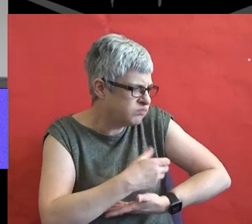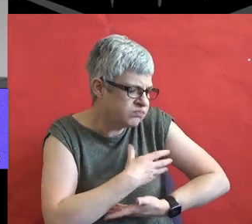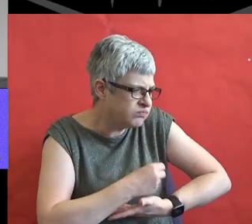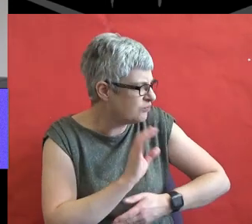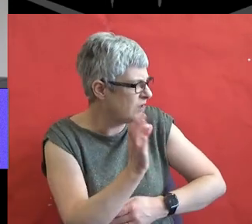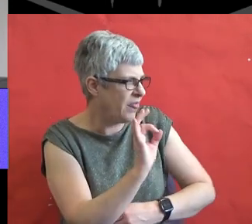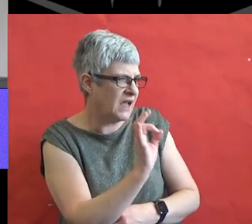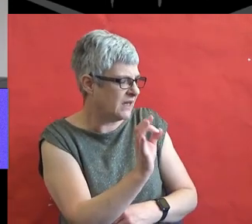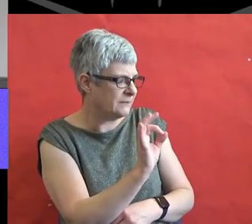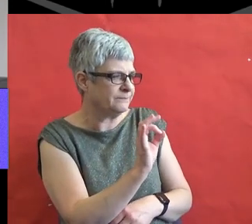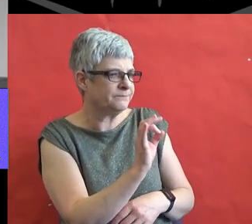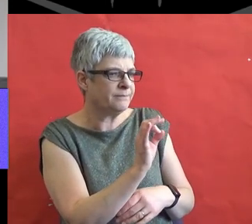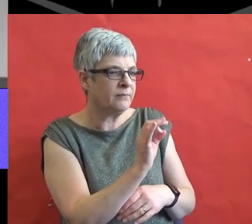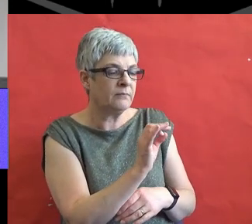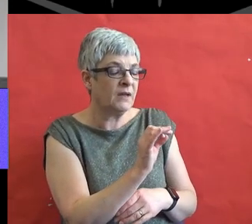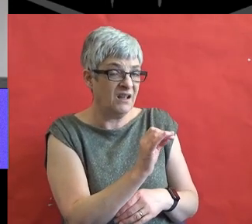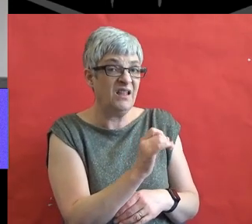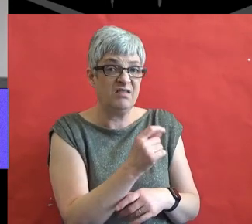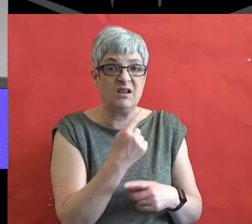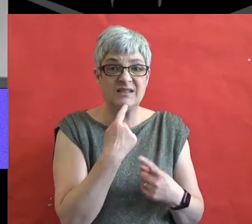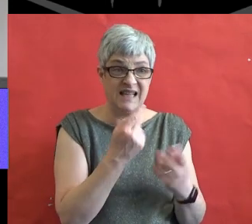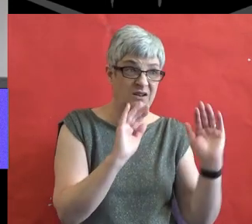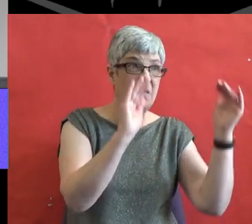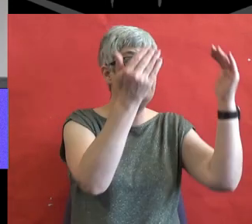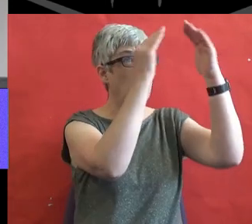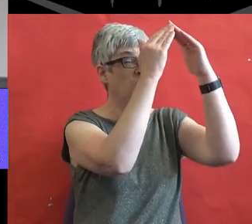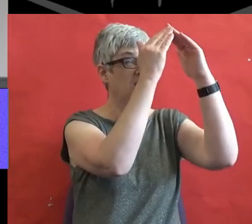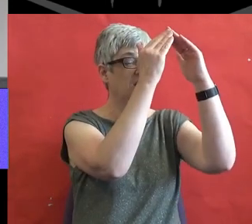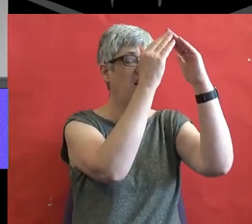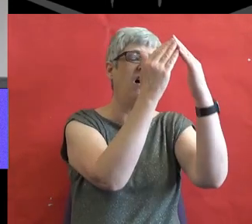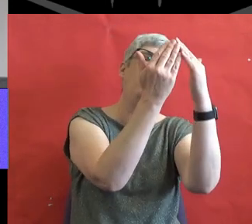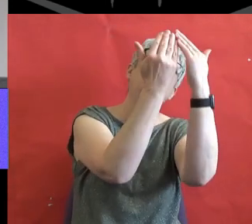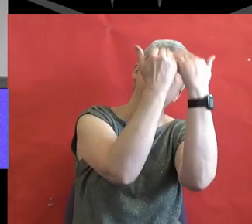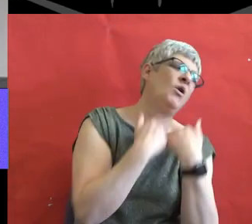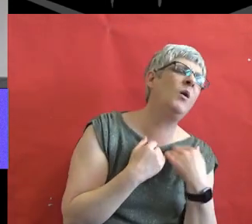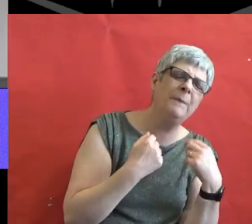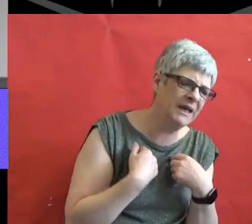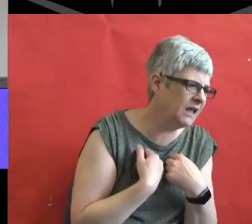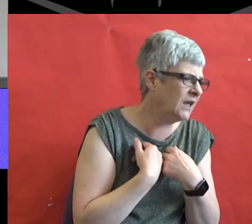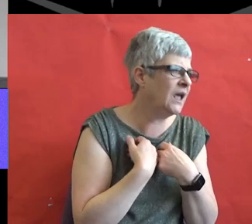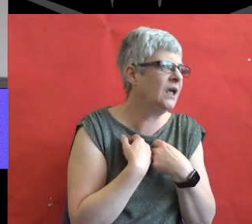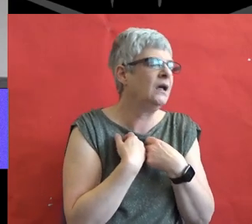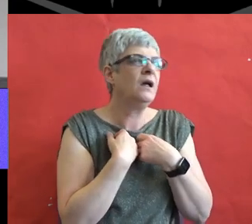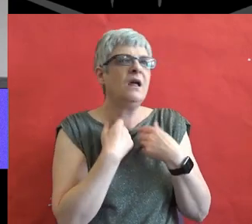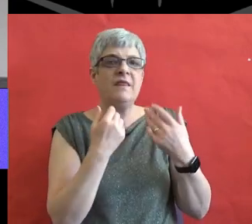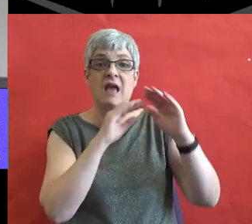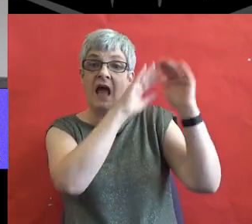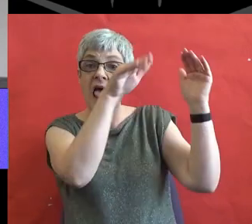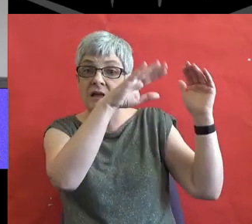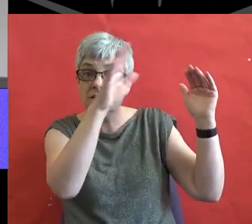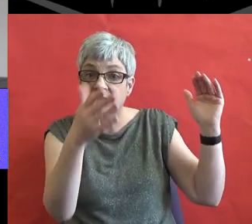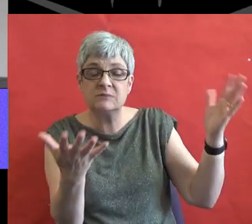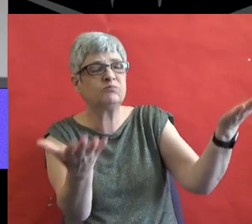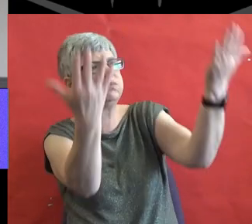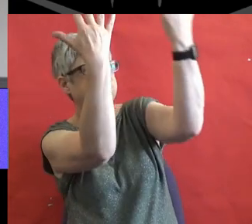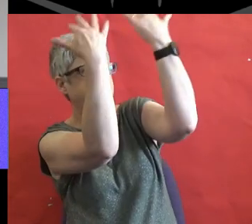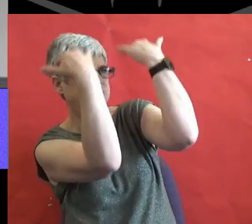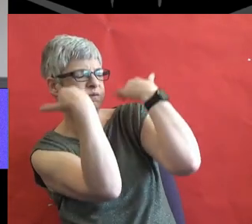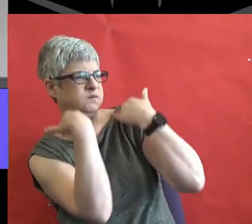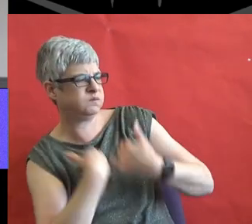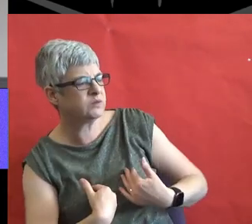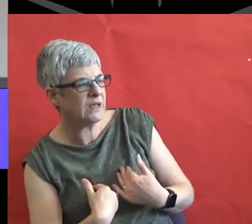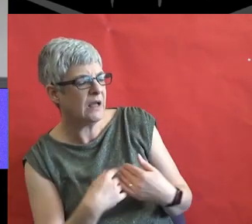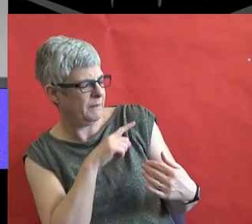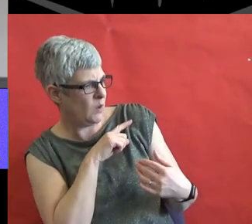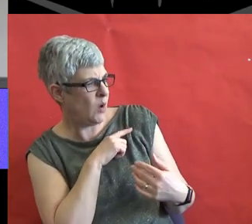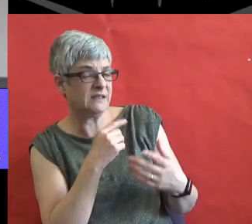nursed.' Then they will say to the mountains, 'Fall on us,' and to the hills, 'Cover us.' For